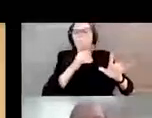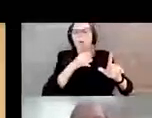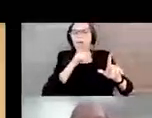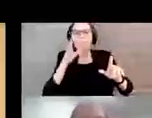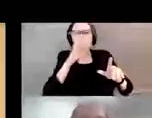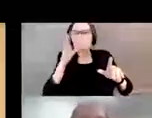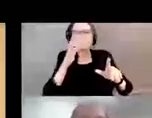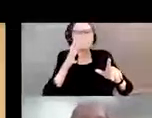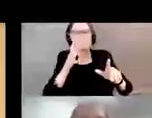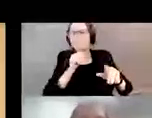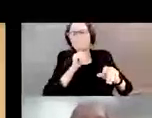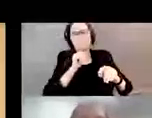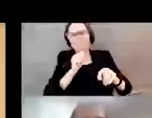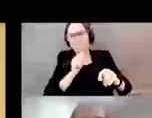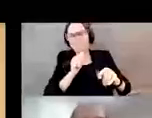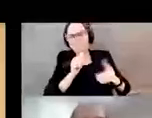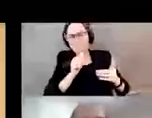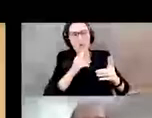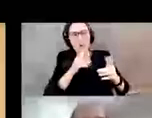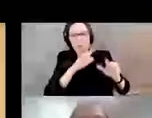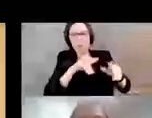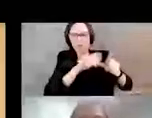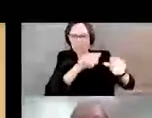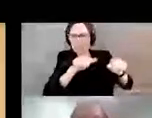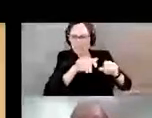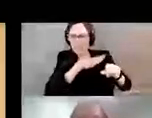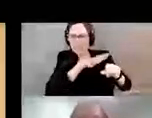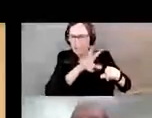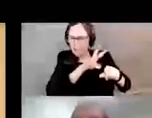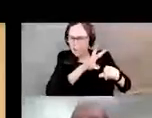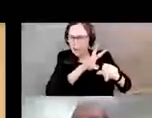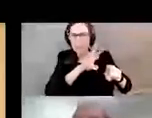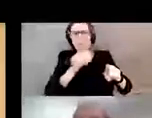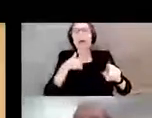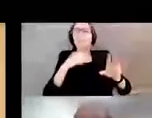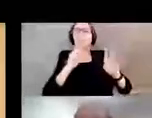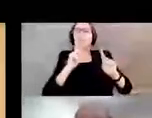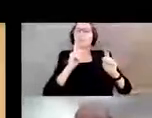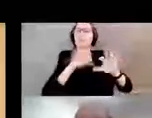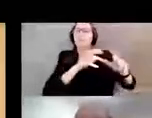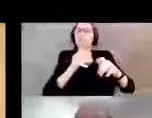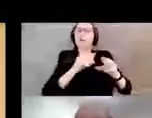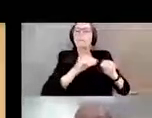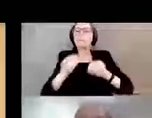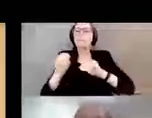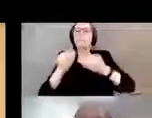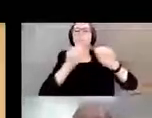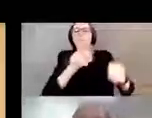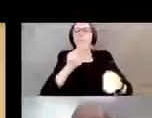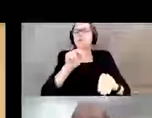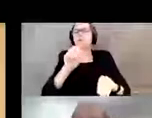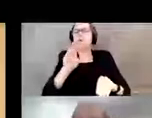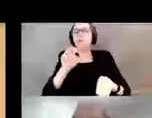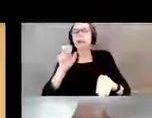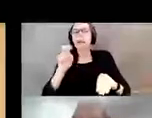settle down and do all the time. So in those regions, you mostly have a lot of nomads. You have smaller villages, but you don't have the